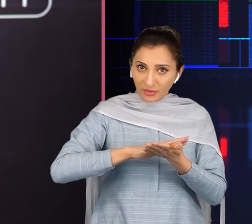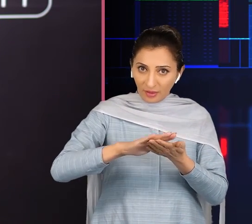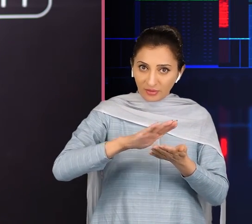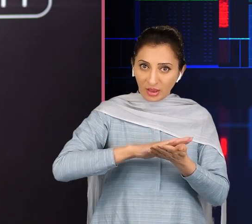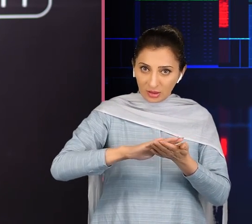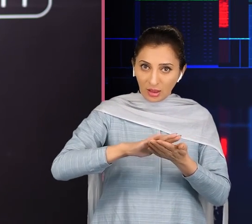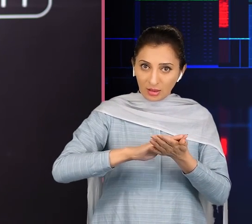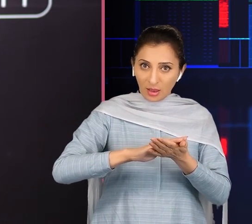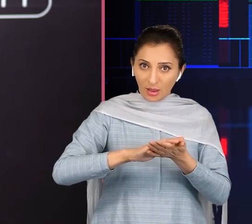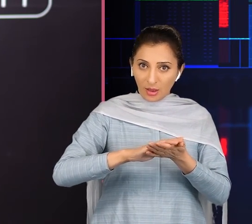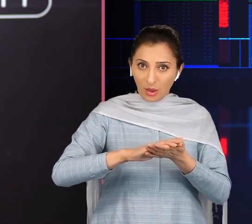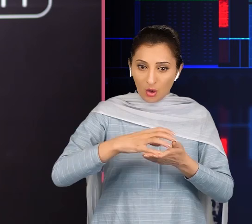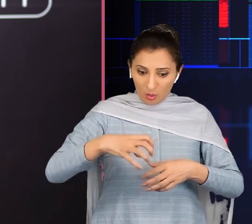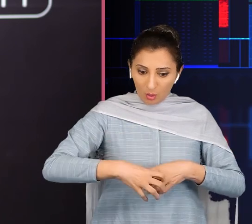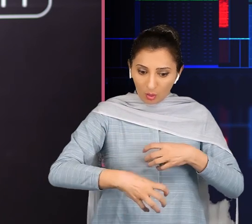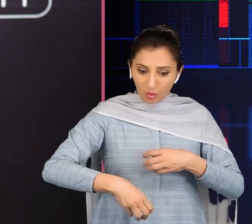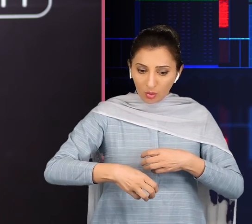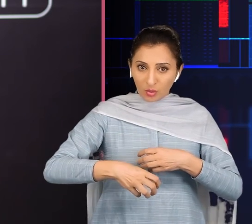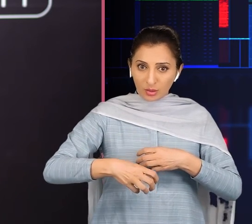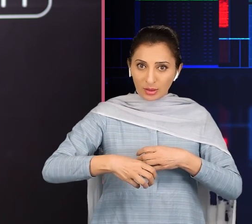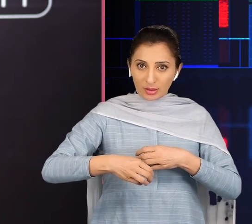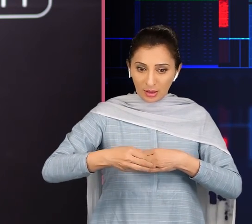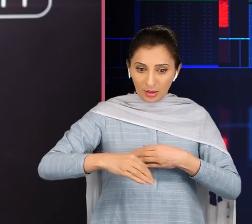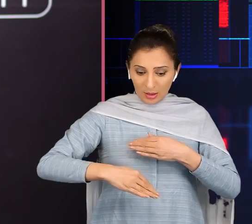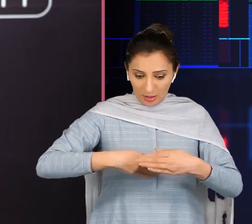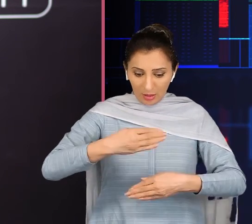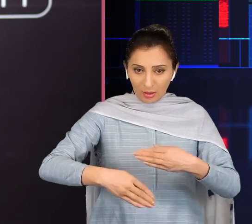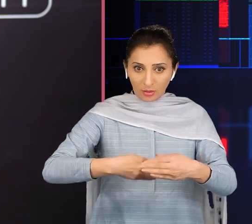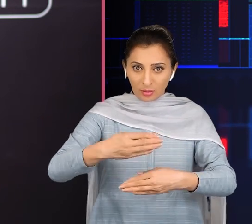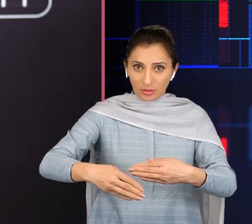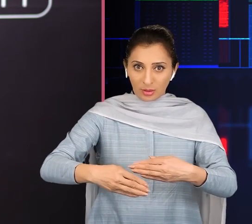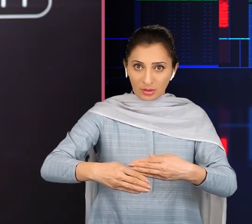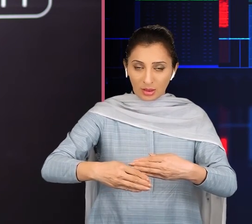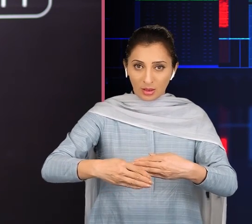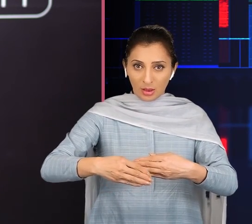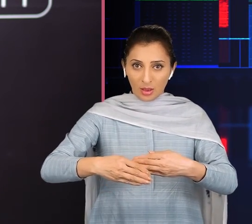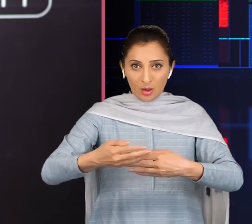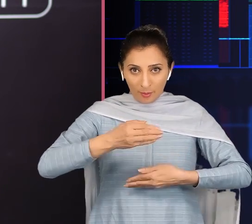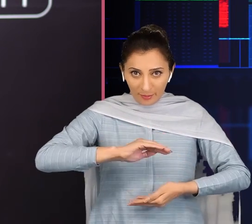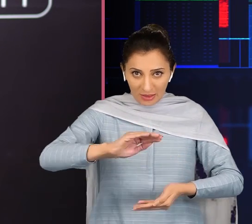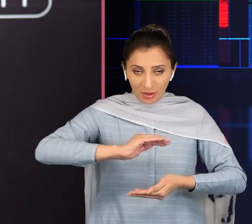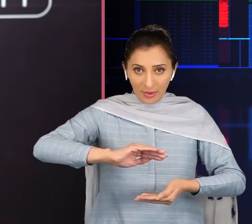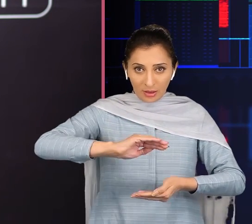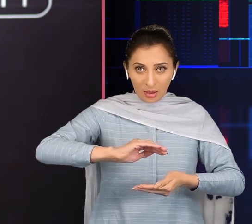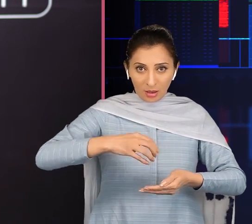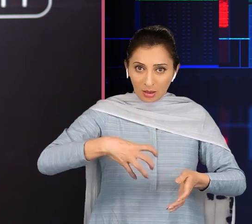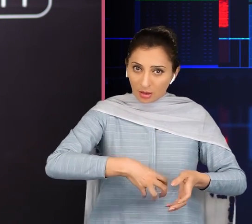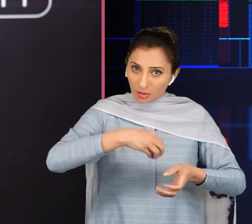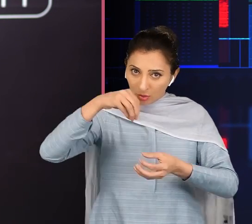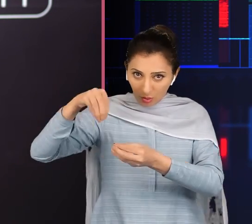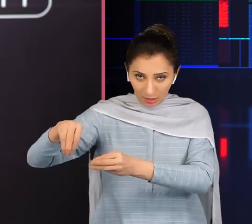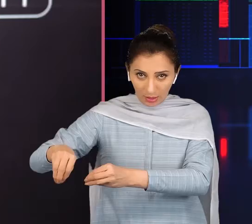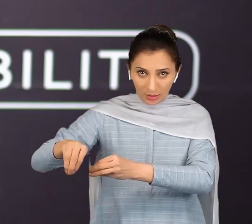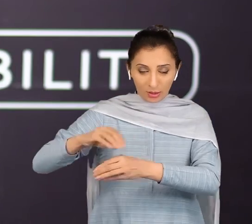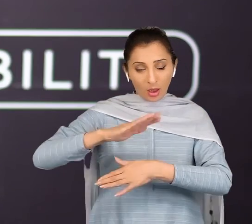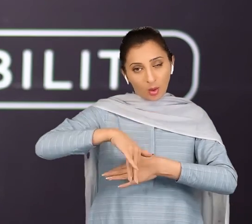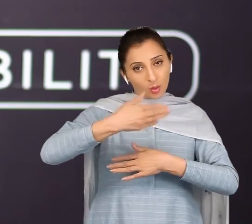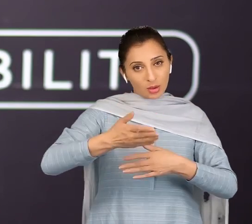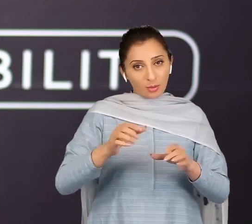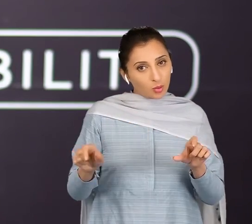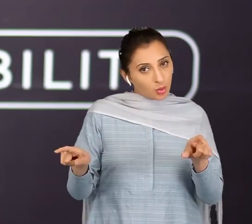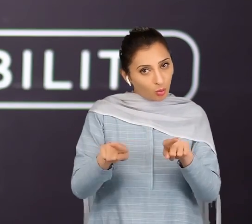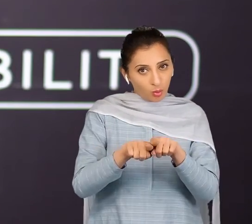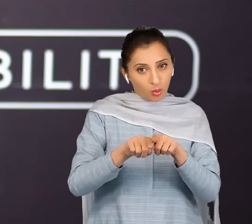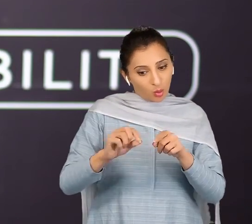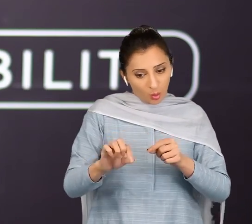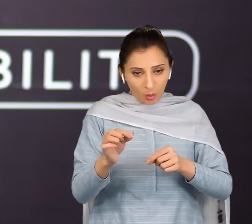which means the reproductive organs are removed, and they're vaccinated for rabies to help eliminate rabies, and then they're released back into the society. Moreover,